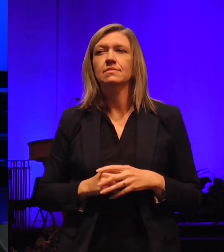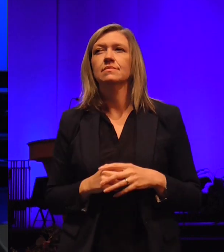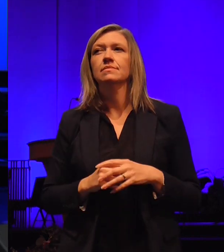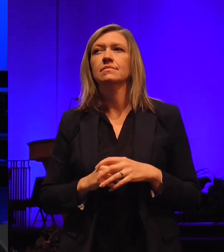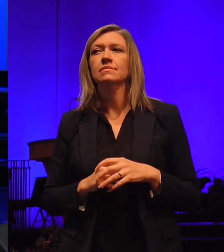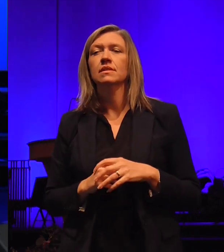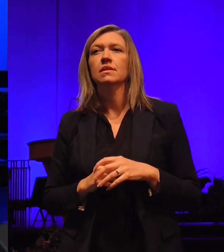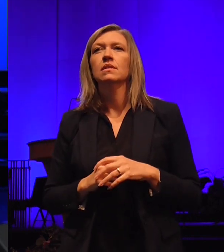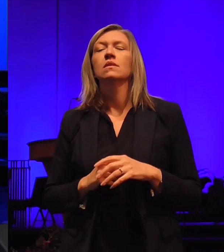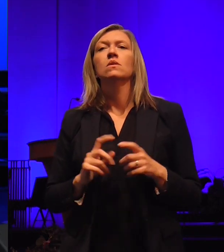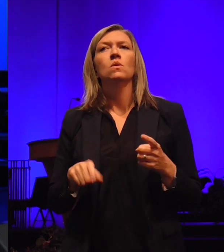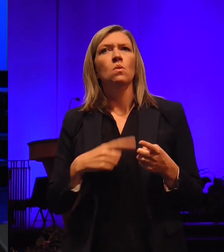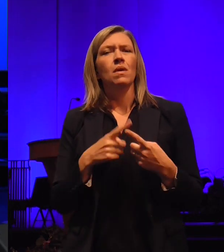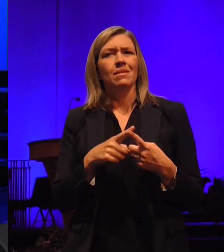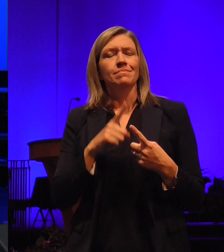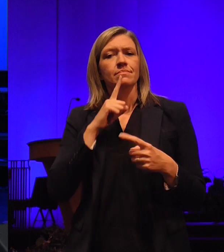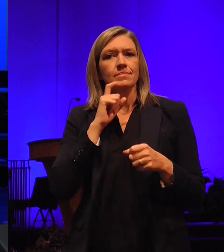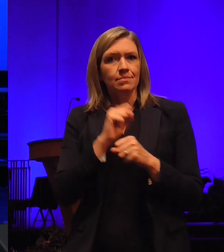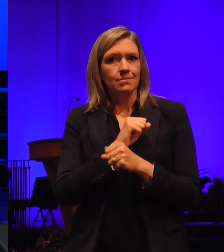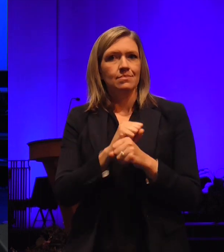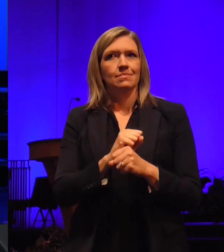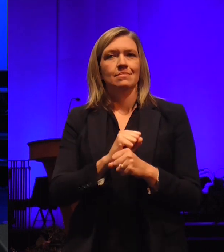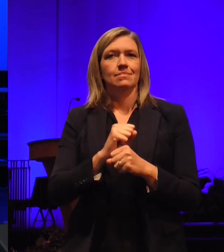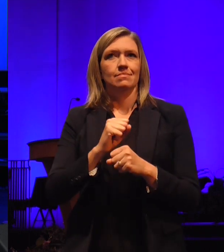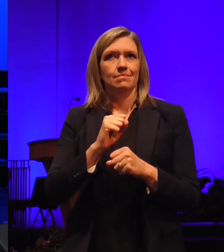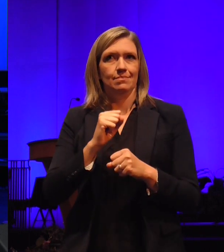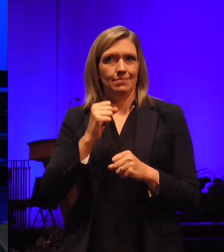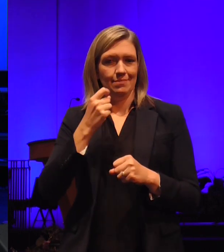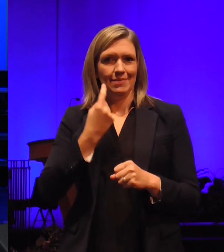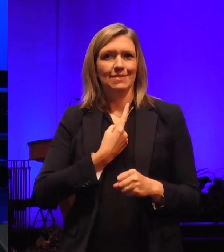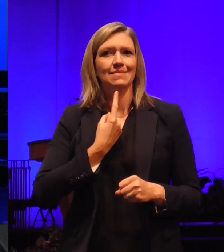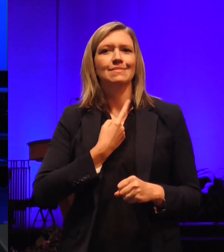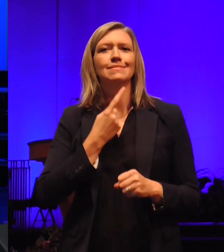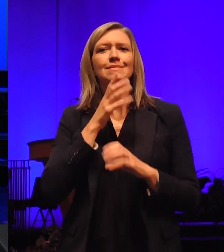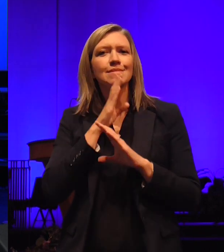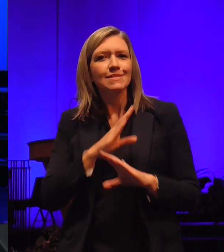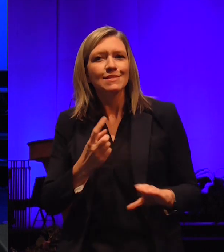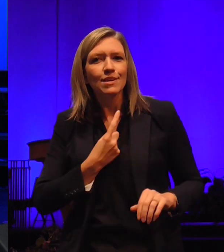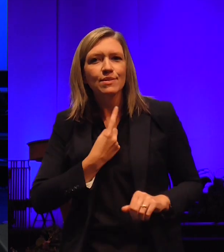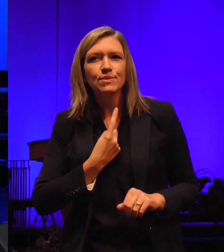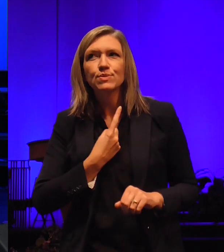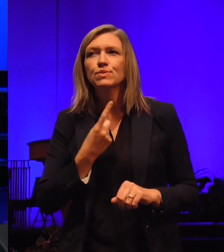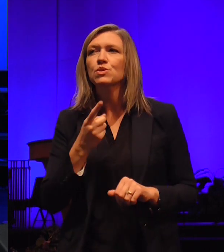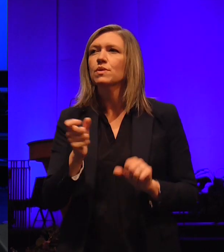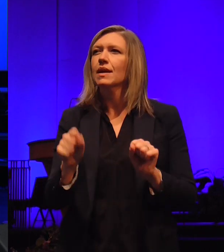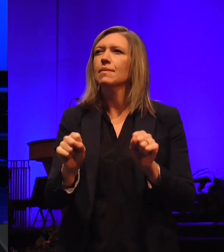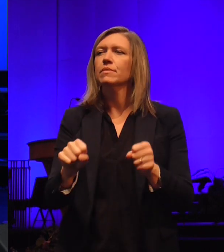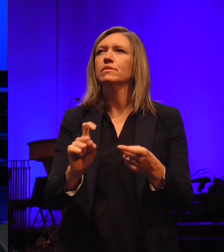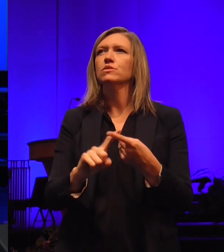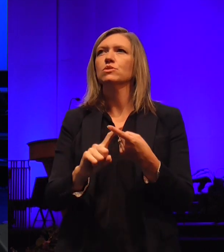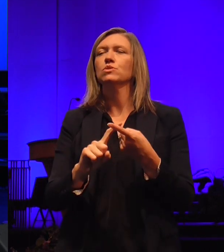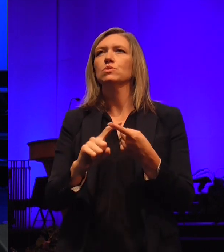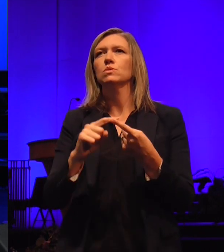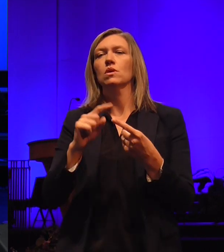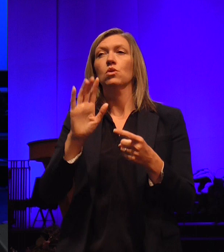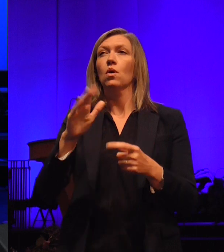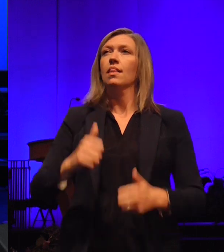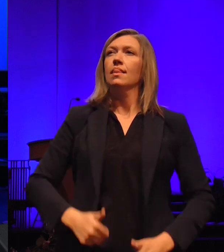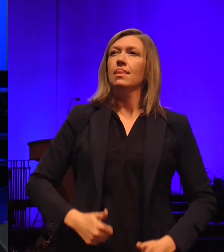When you achieve real solitude, you're able to put the life you're